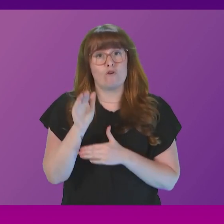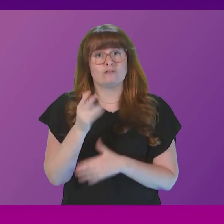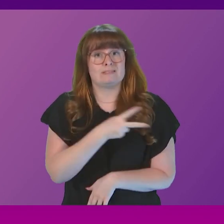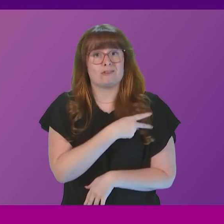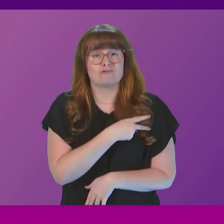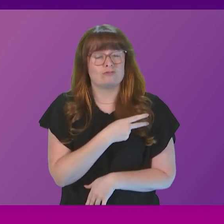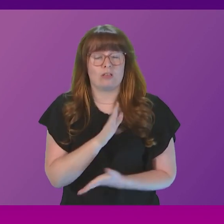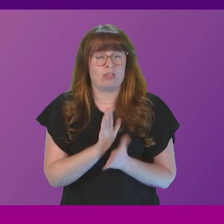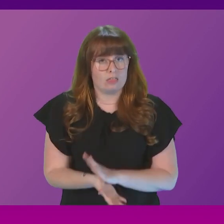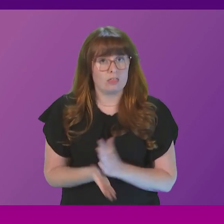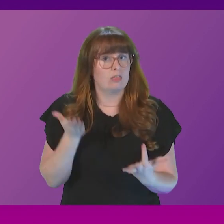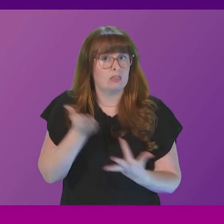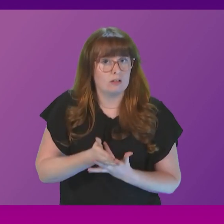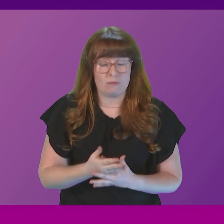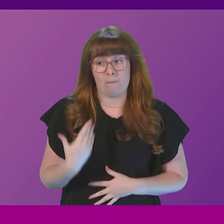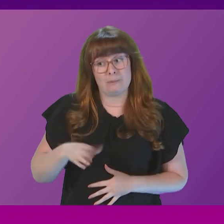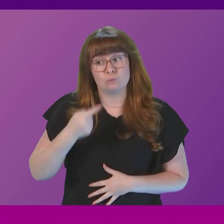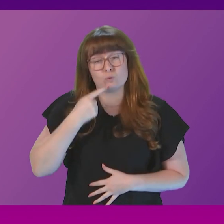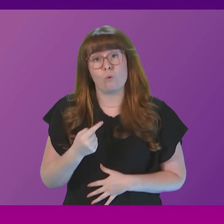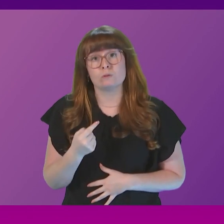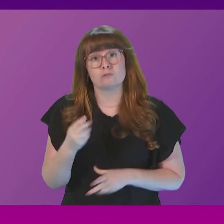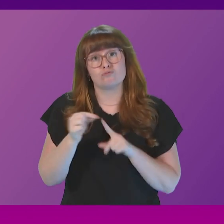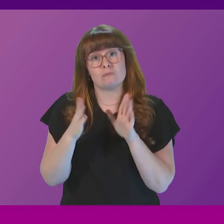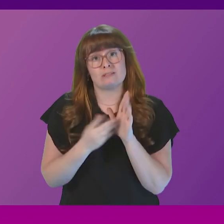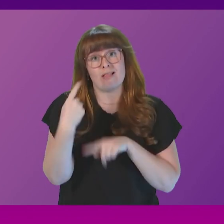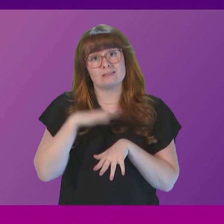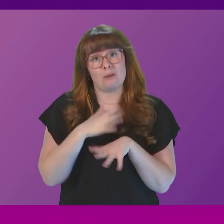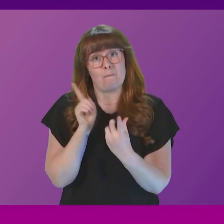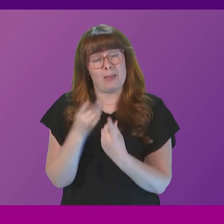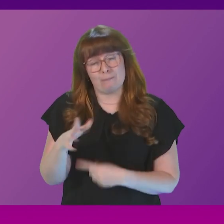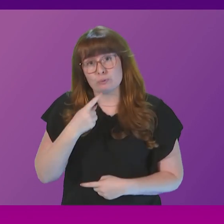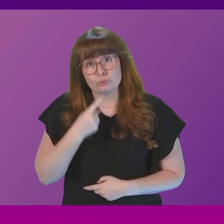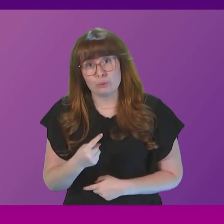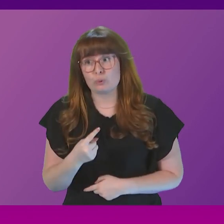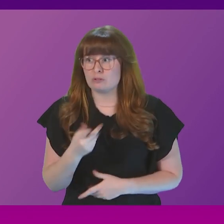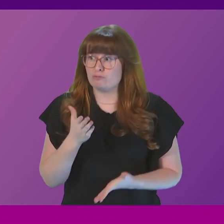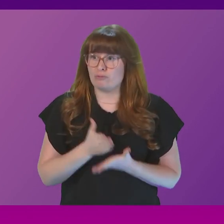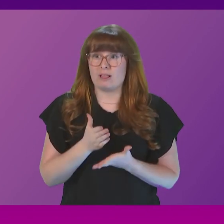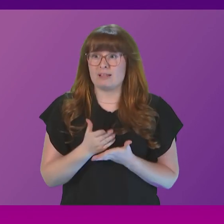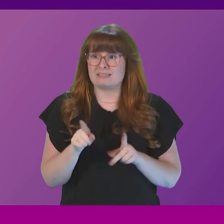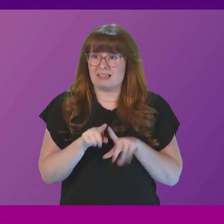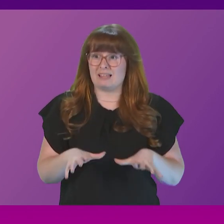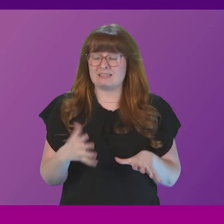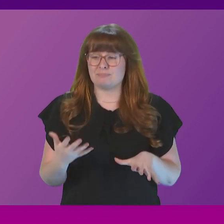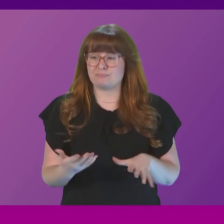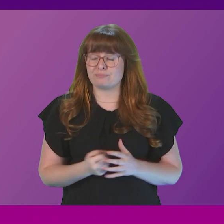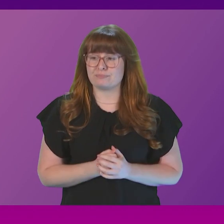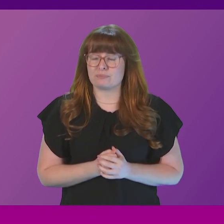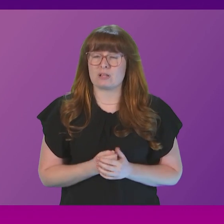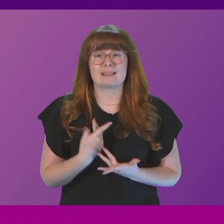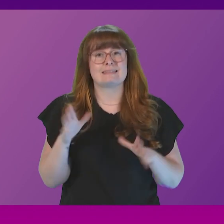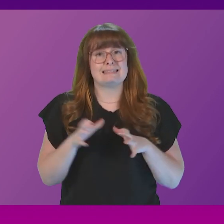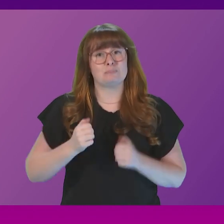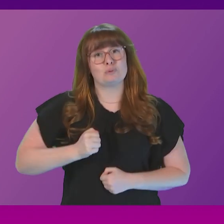much to the Prime Minister when we last met. It really just works against that kind of Team